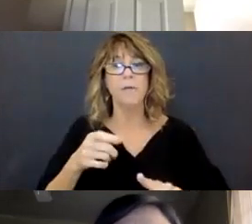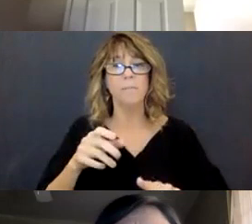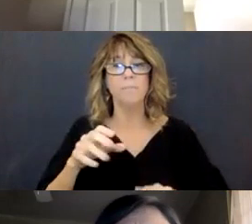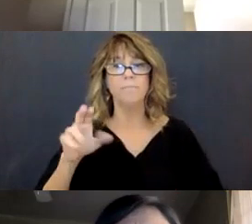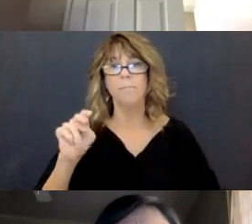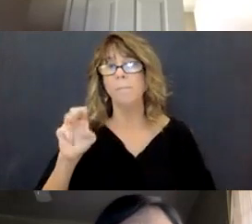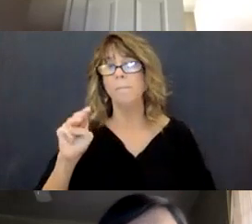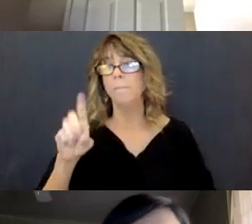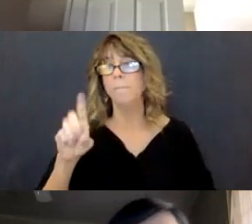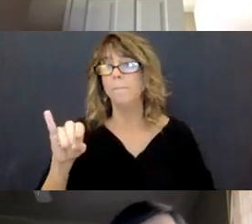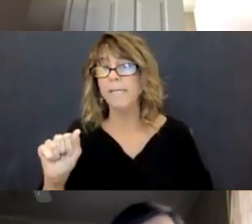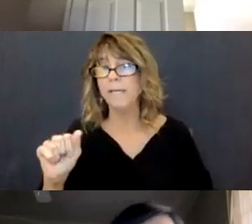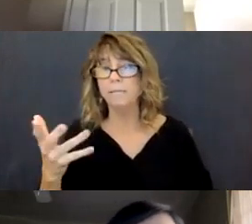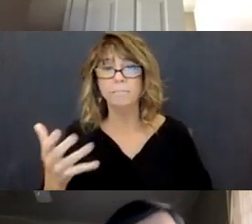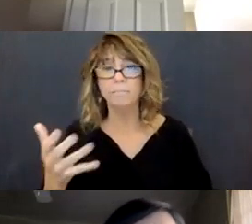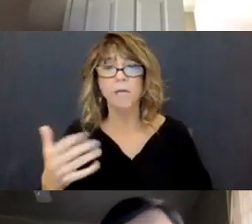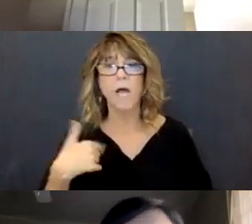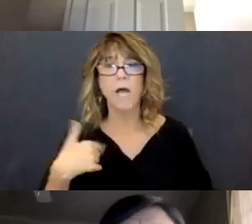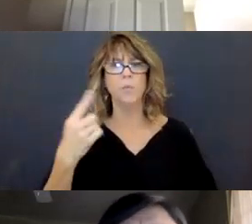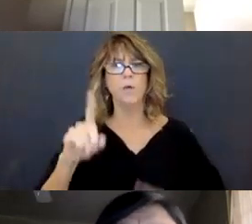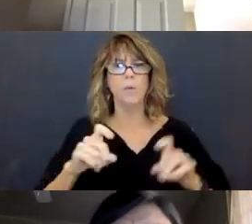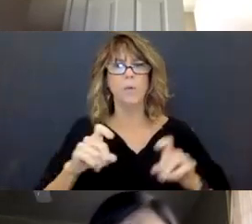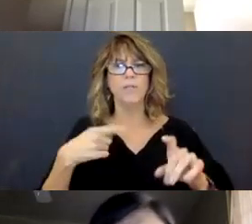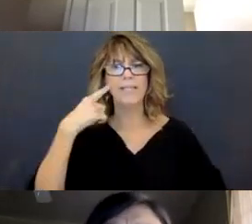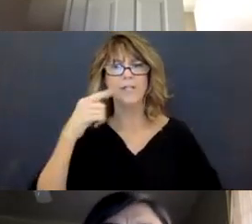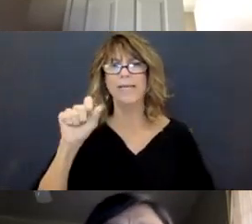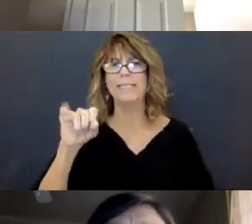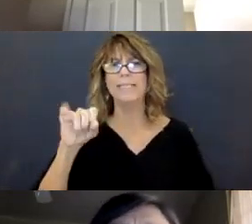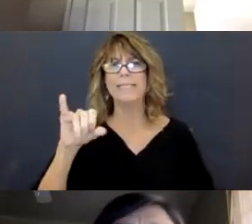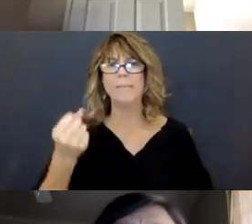There is a question. I do believe it was during a SEAMS presentation